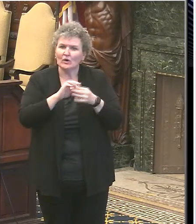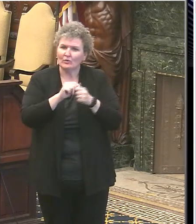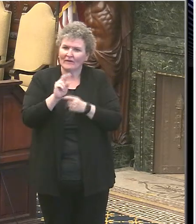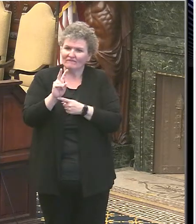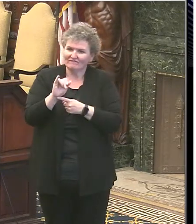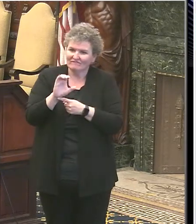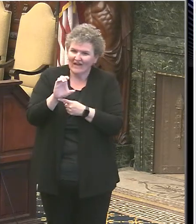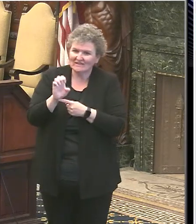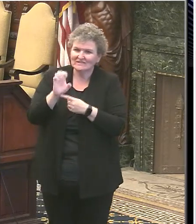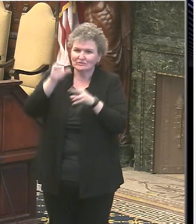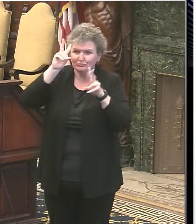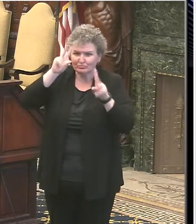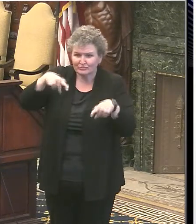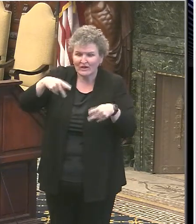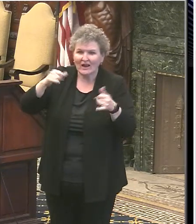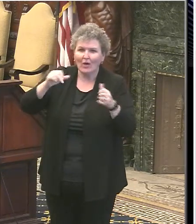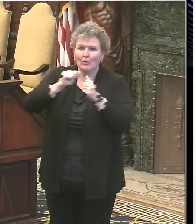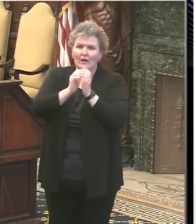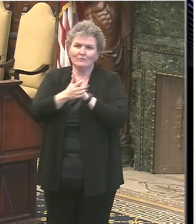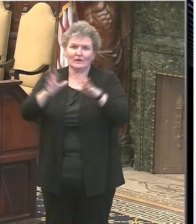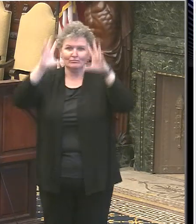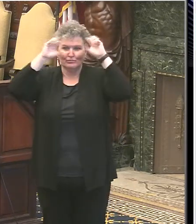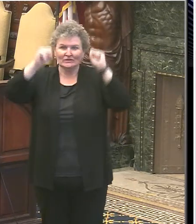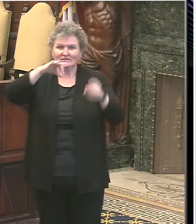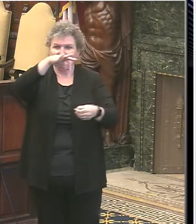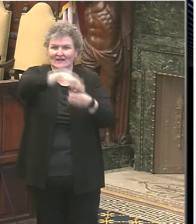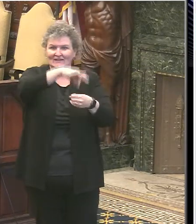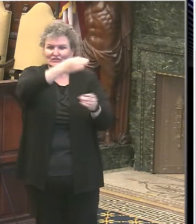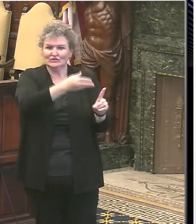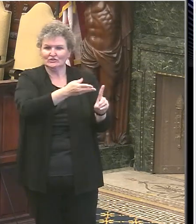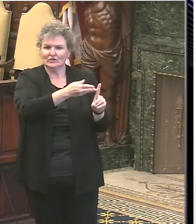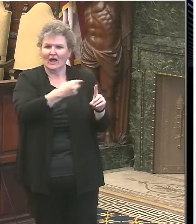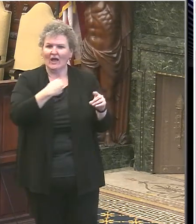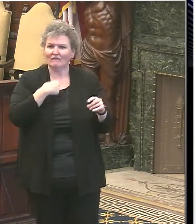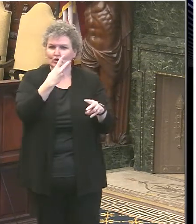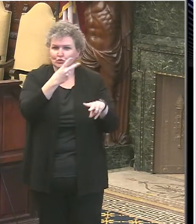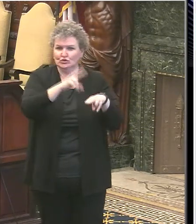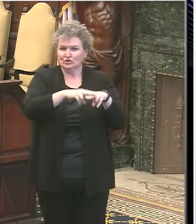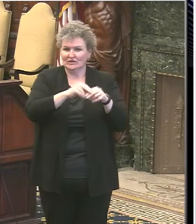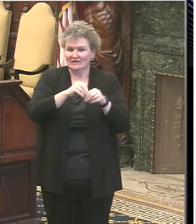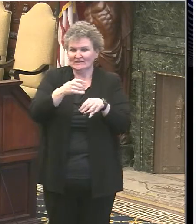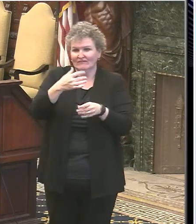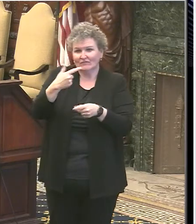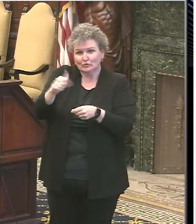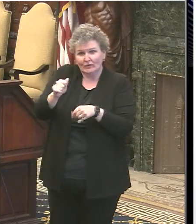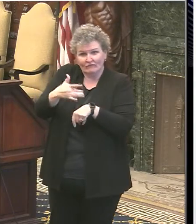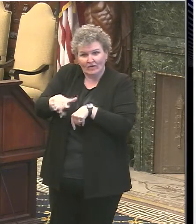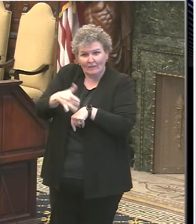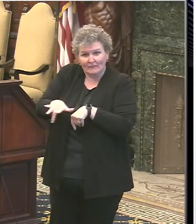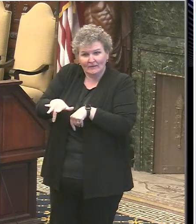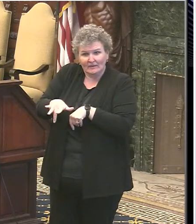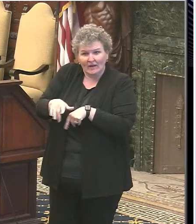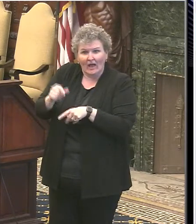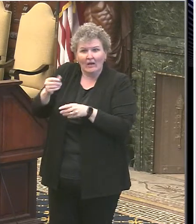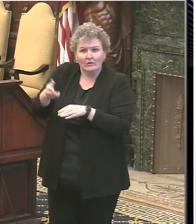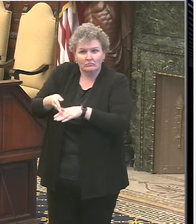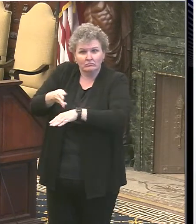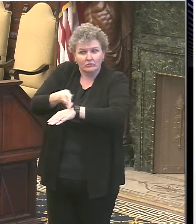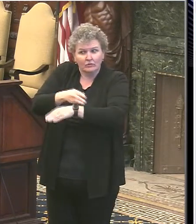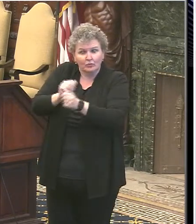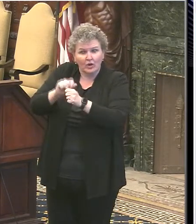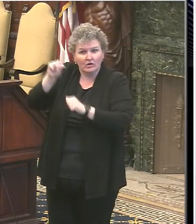now President-elect Biden, and hopefully we pick up 2 seats in Georgia, we can get some sense back to our government and get some help back to